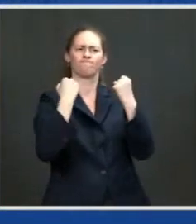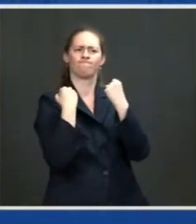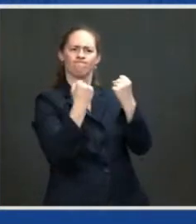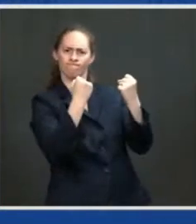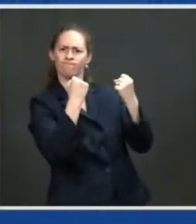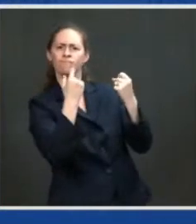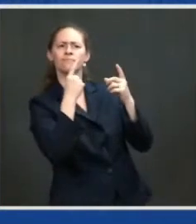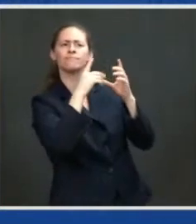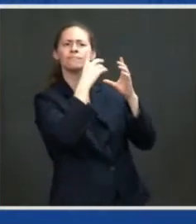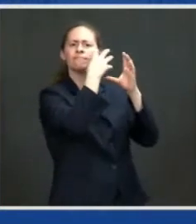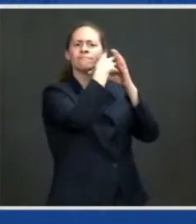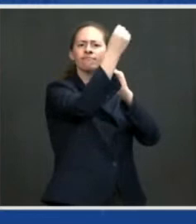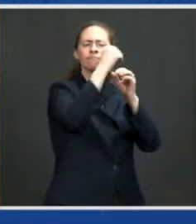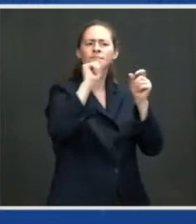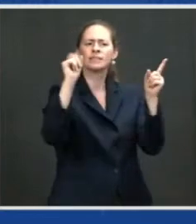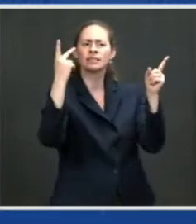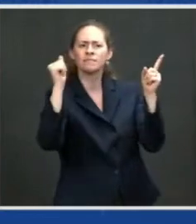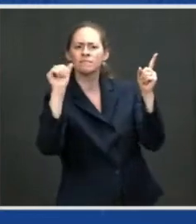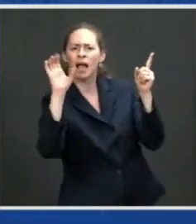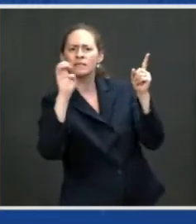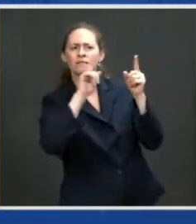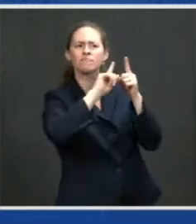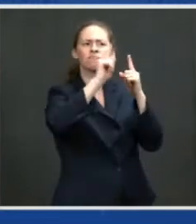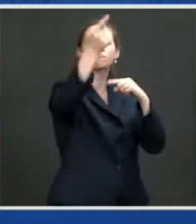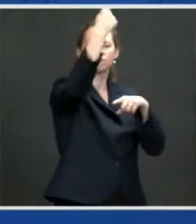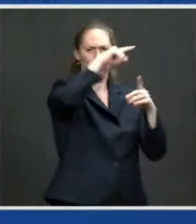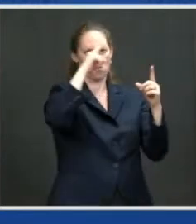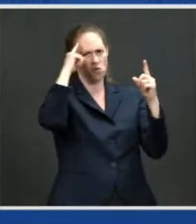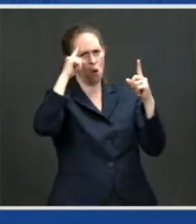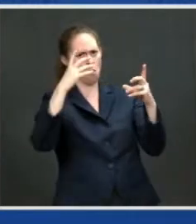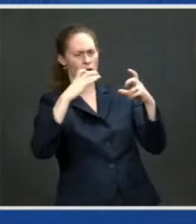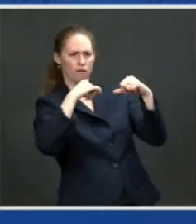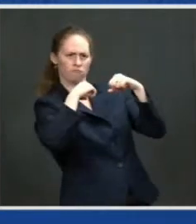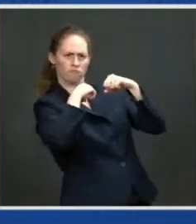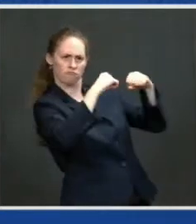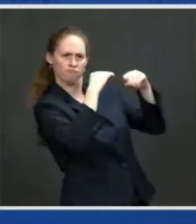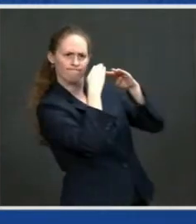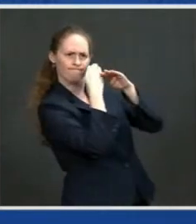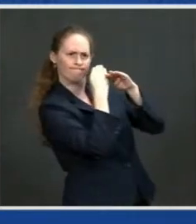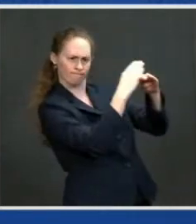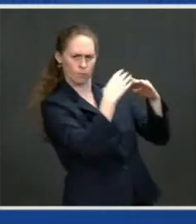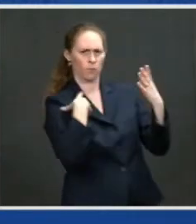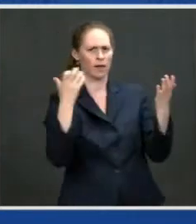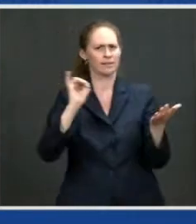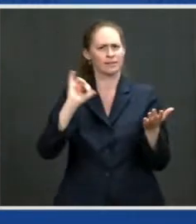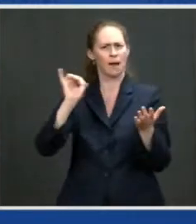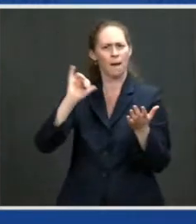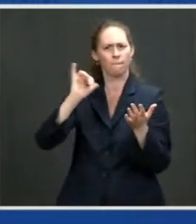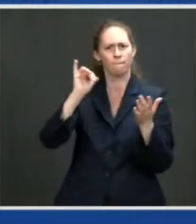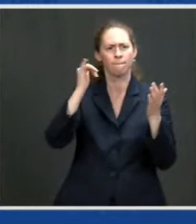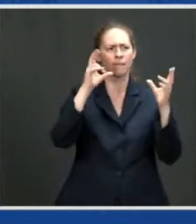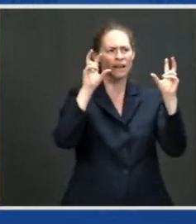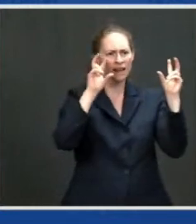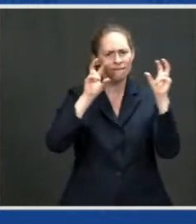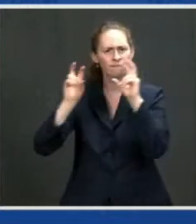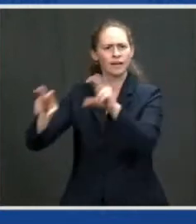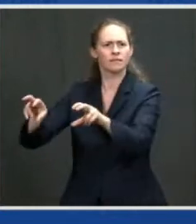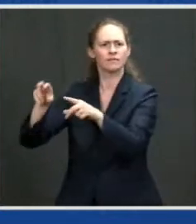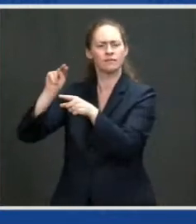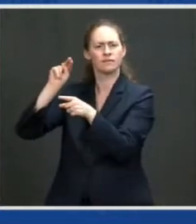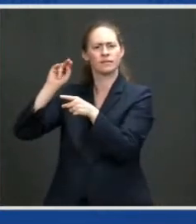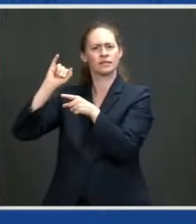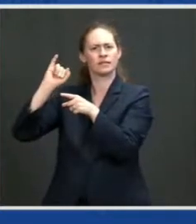that are related to our security. I want to do the same thing at the NIH to focus on those